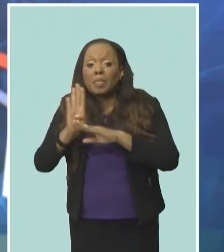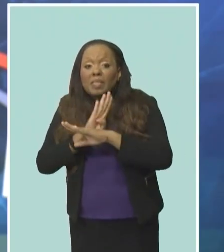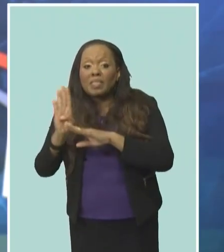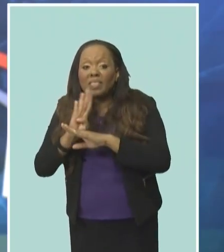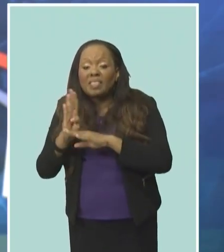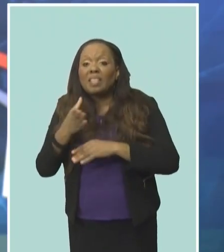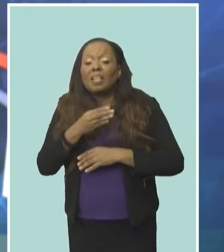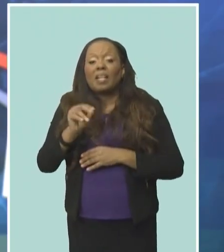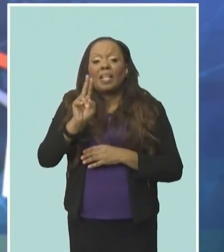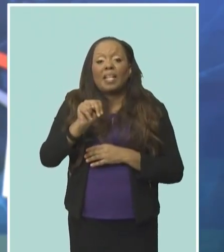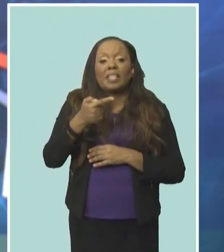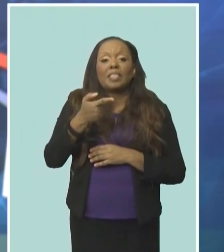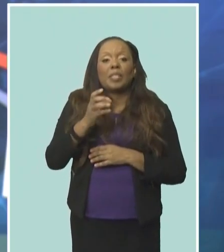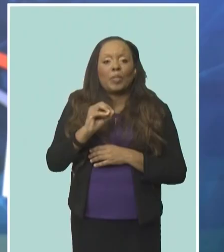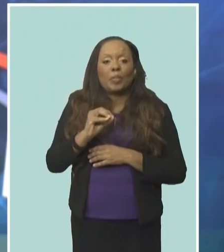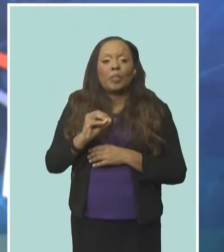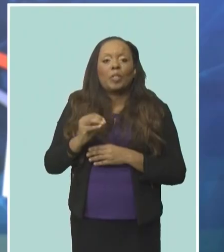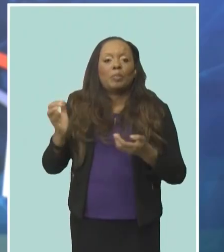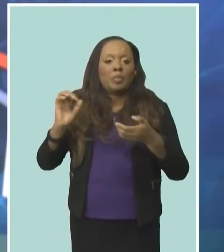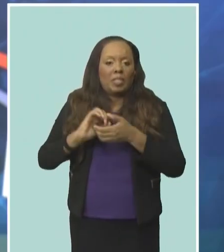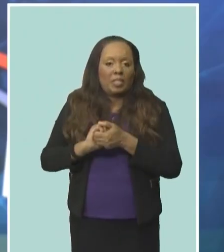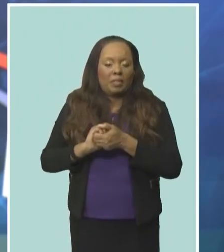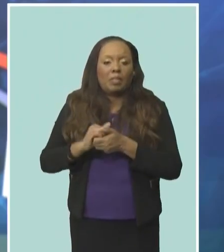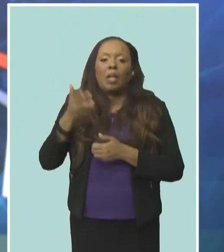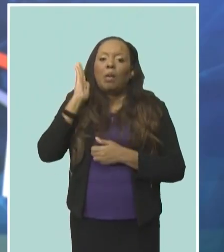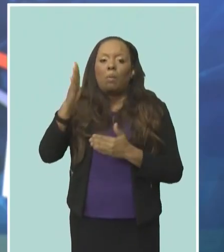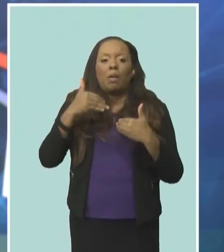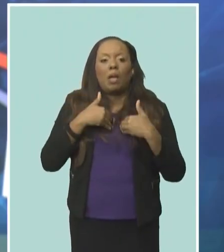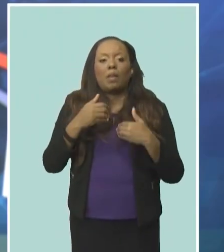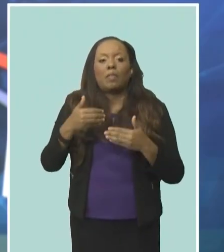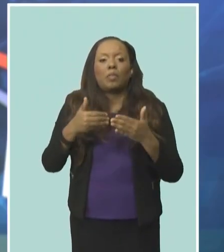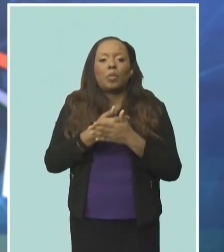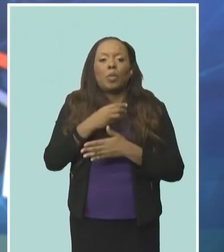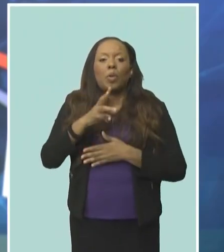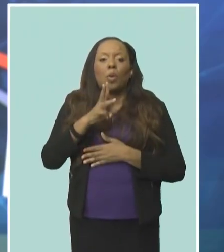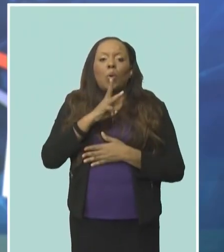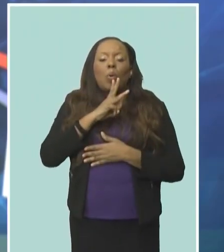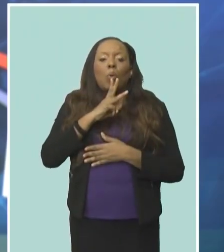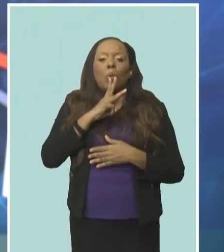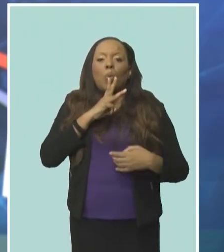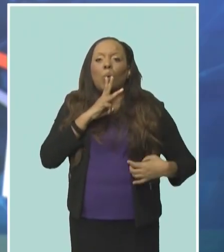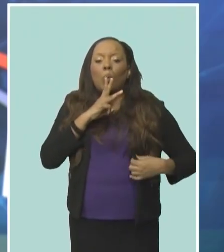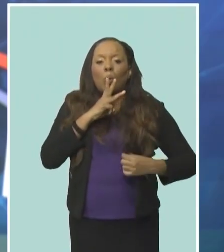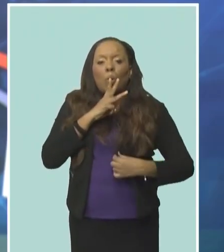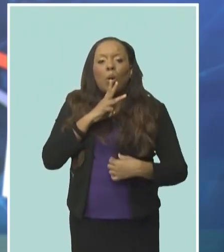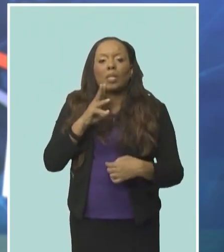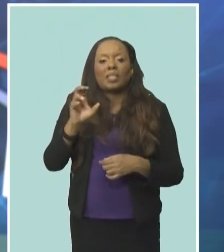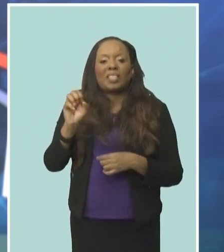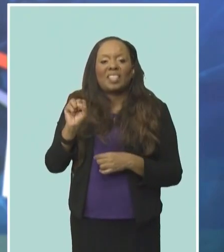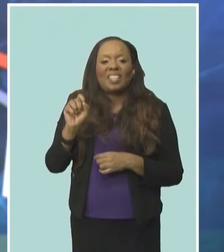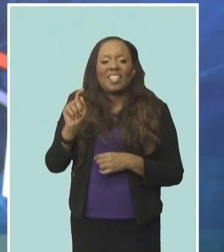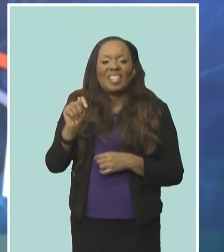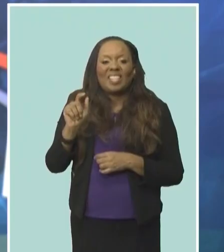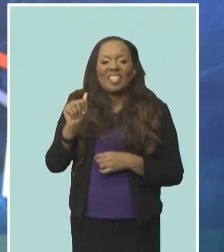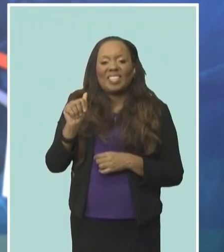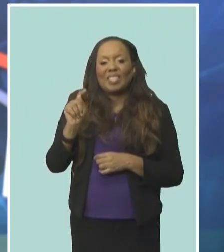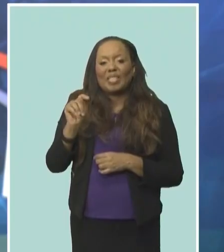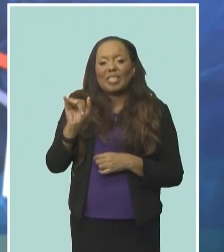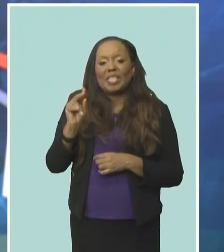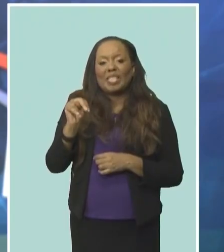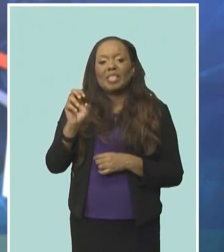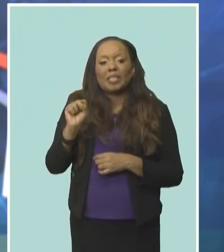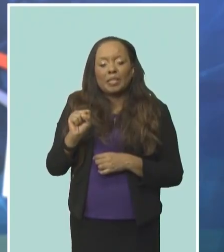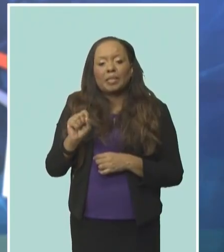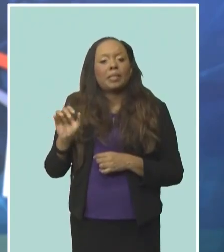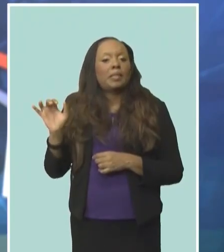water stations are being installed in schools across the island thanks to Hydrate Caribbean, the Church of Jesus Christ of Latter-day Saints, and